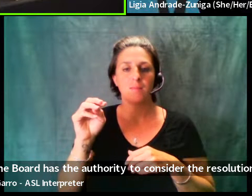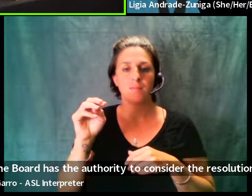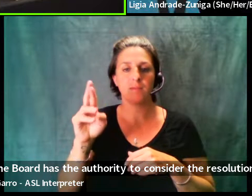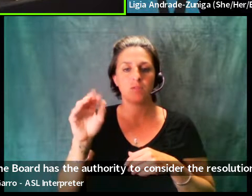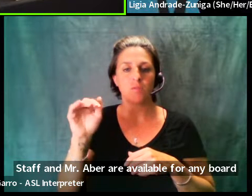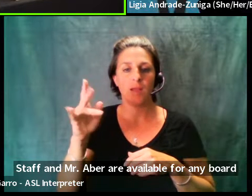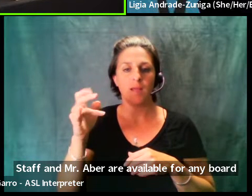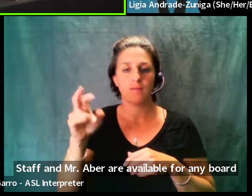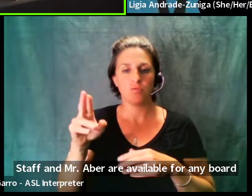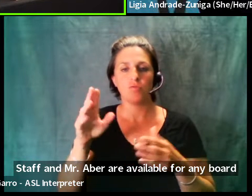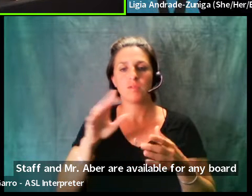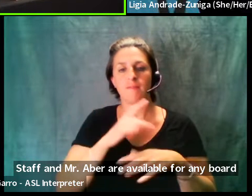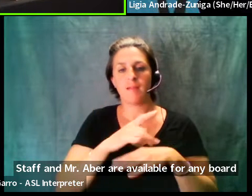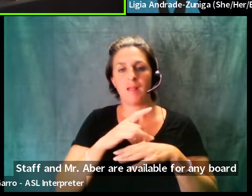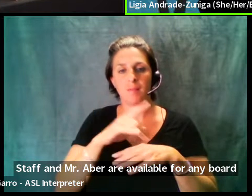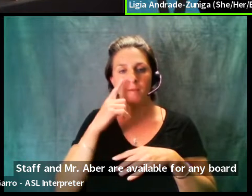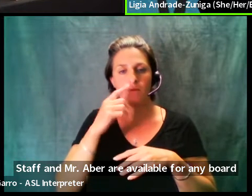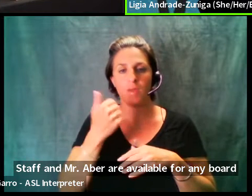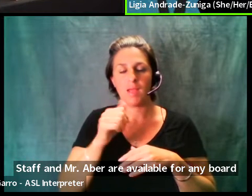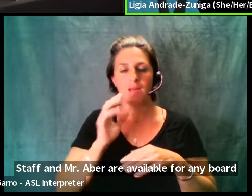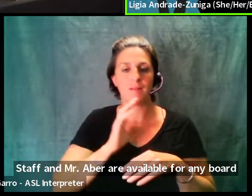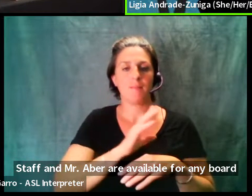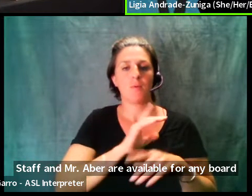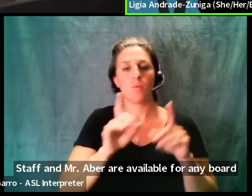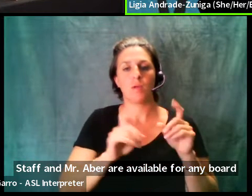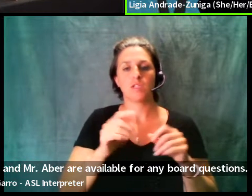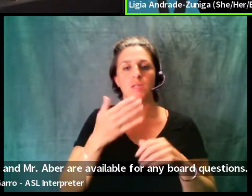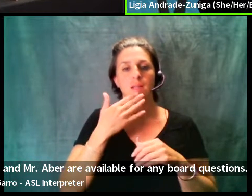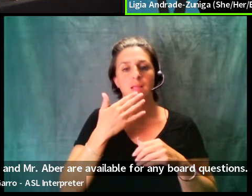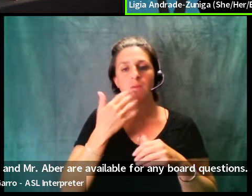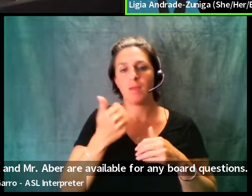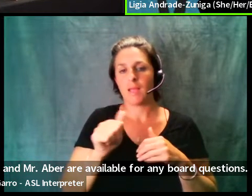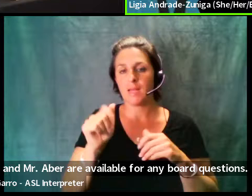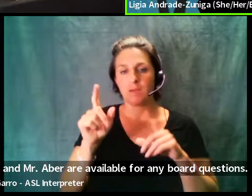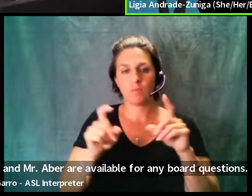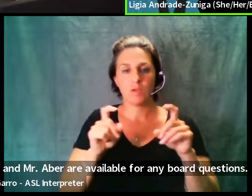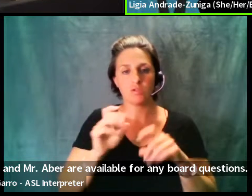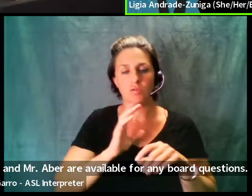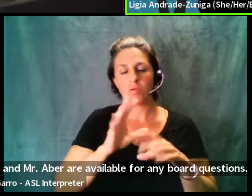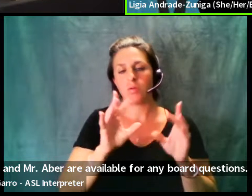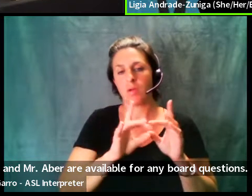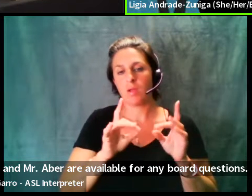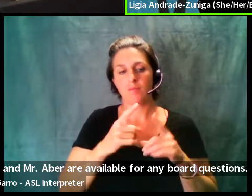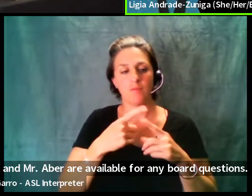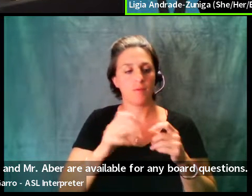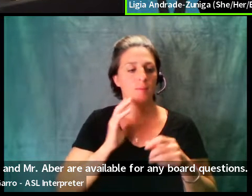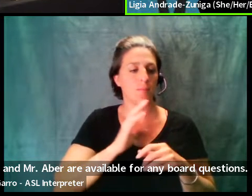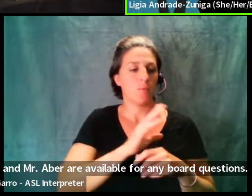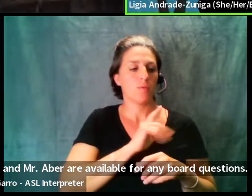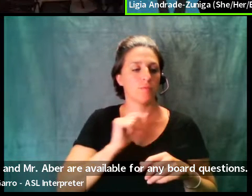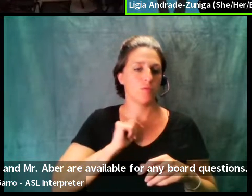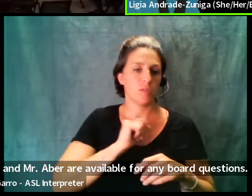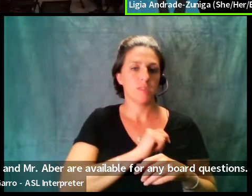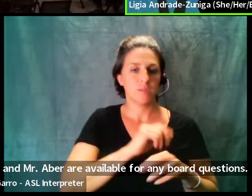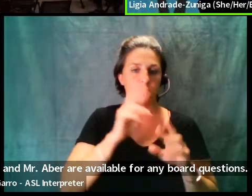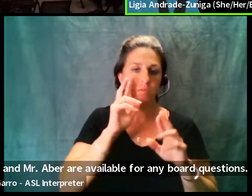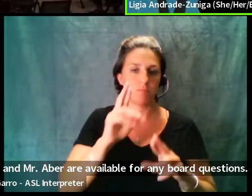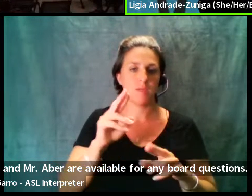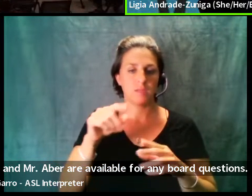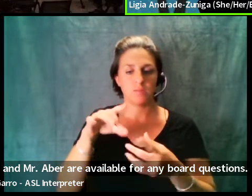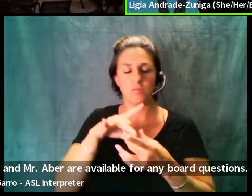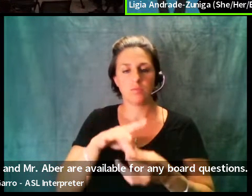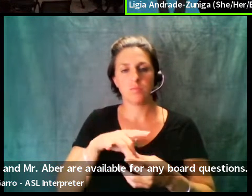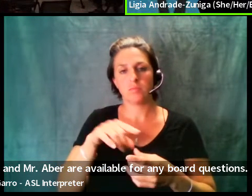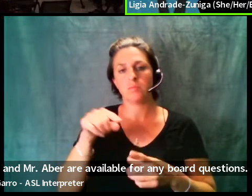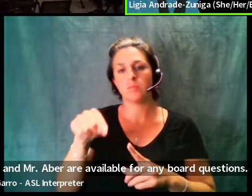questions. Thank you. Are there any questions or comments from the Board of Trustees with respect to the adoption of